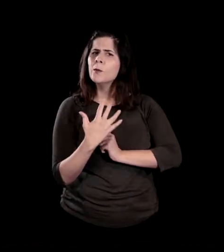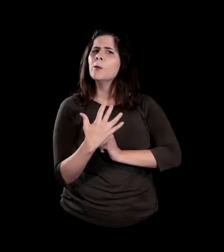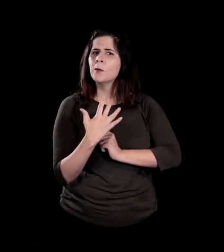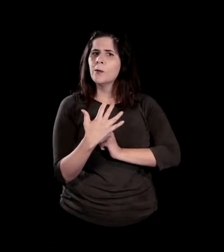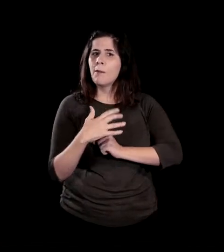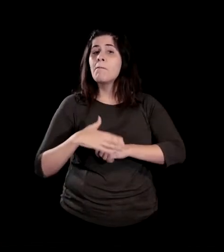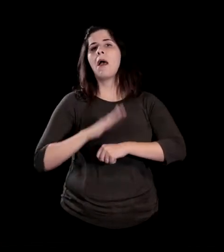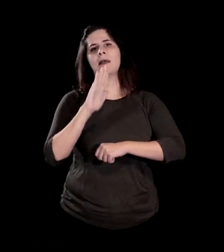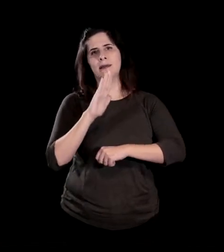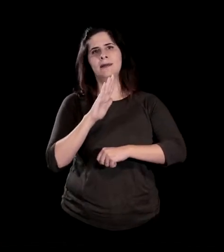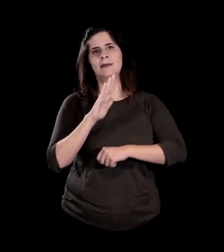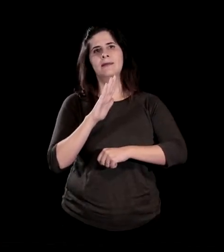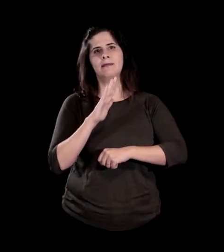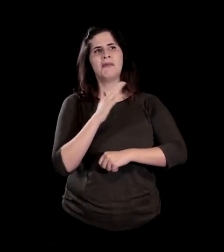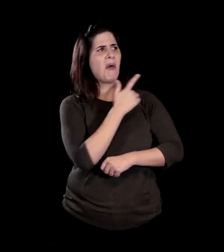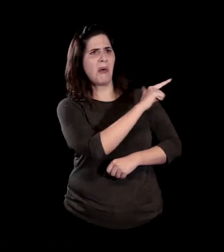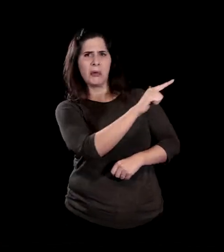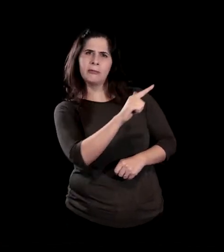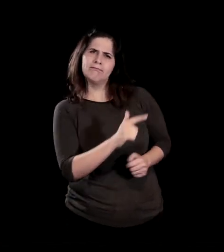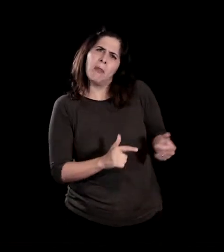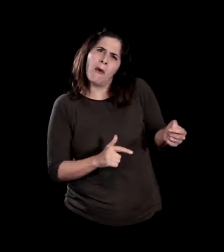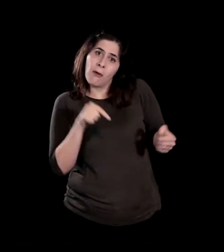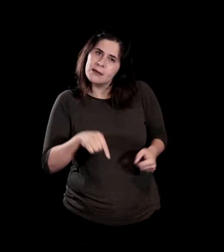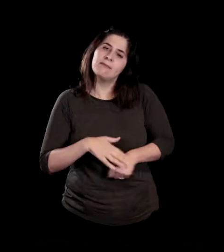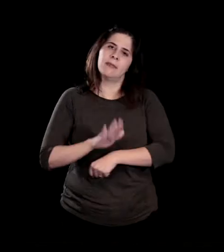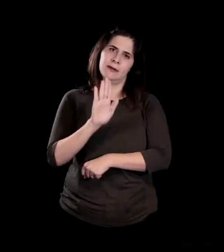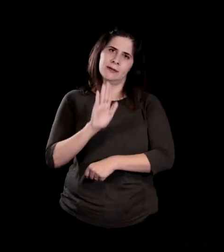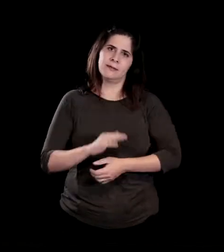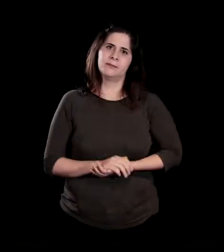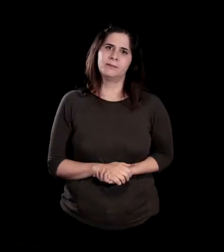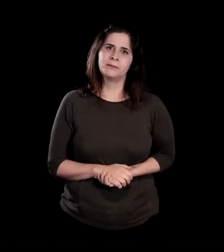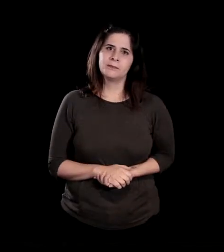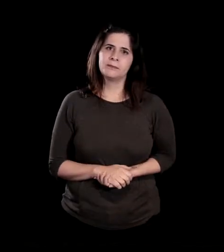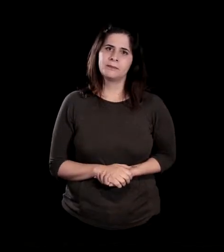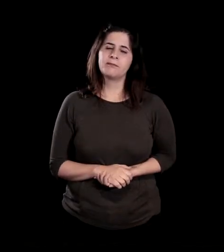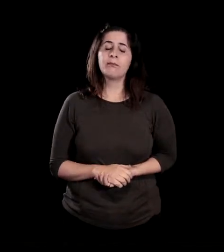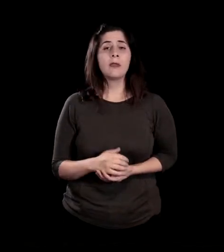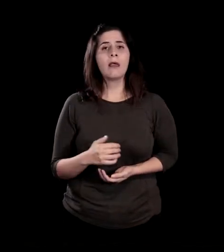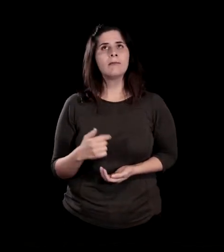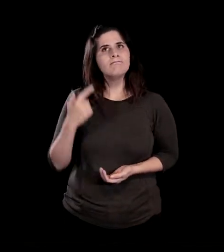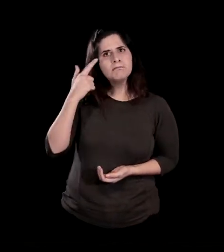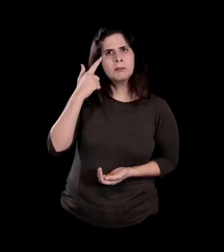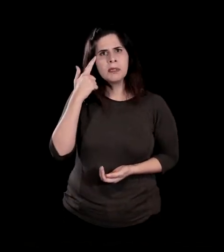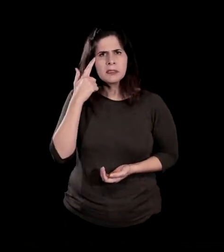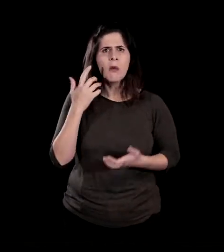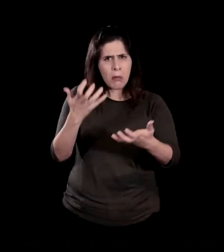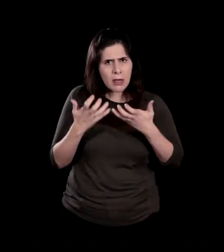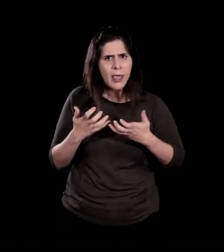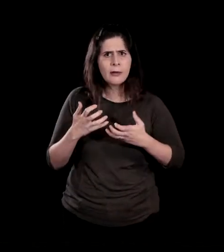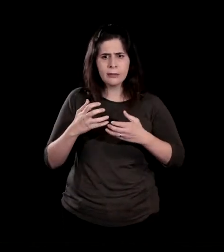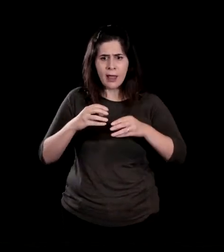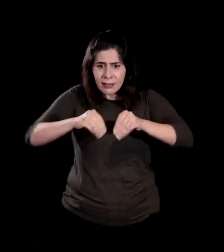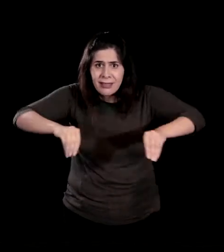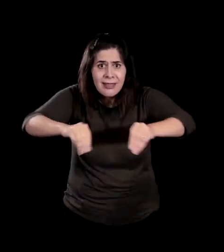the stage if I compare to my work before SEISMIK. I said, okay, I want to use the